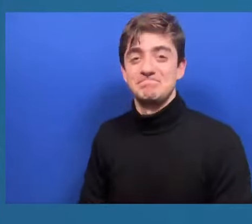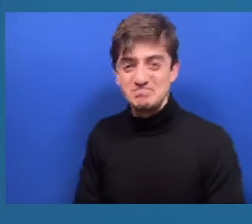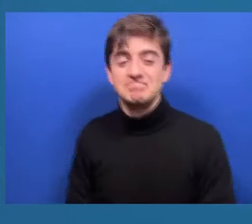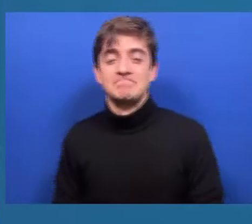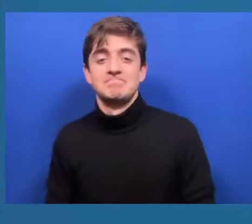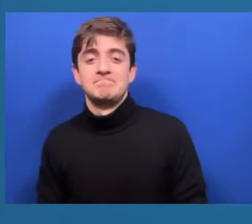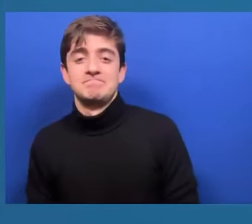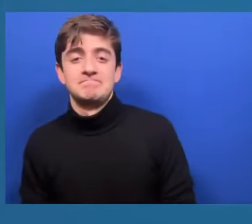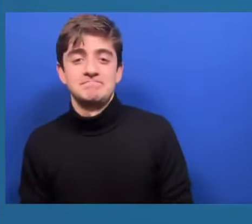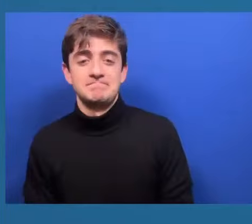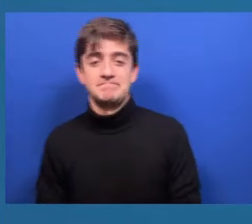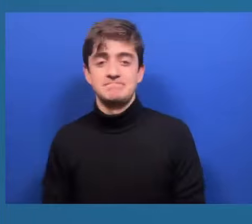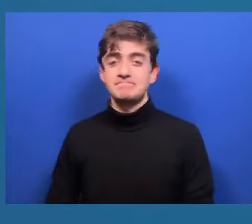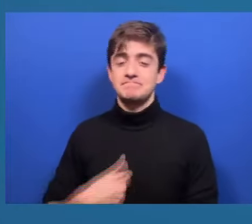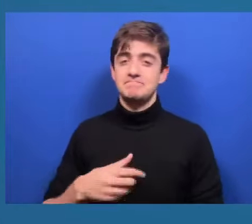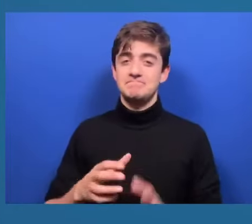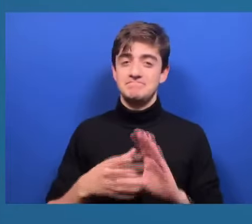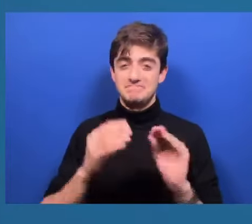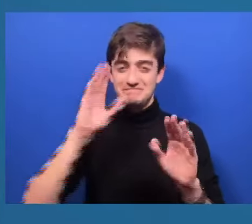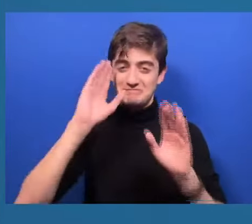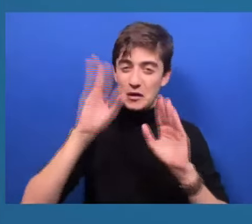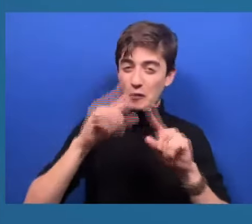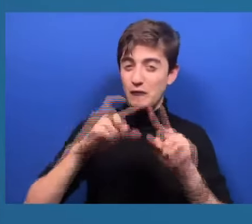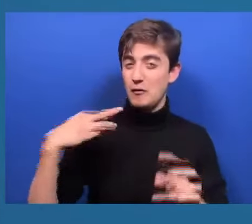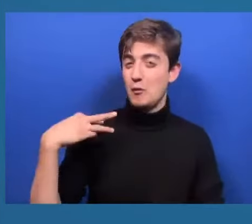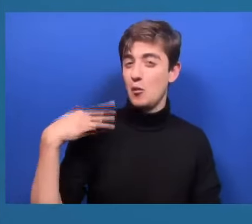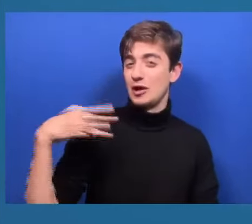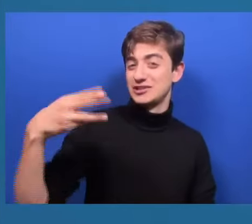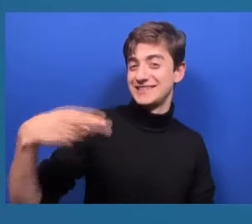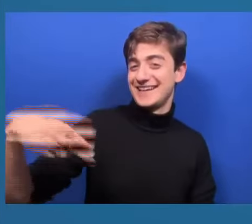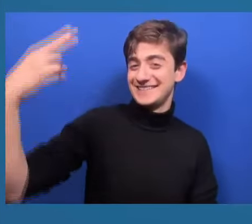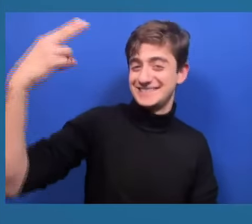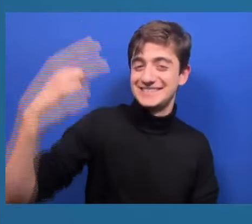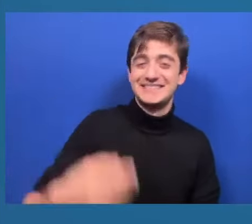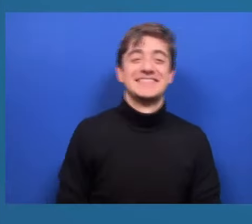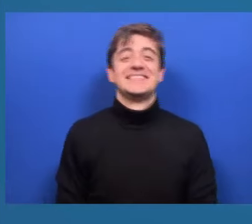I bring you greetings from Washington Heights,